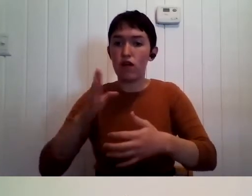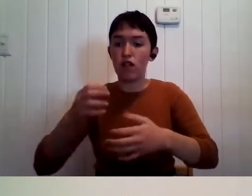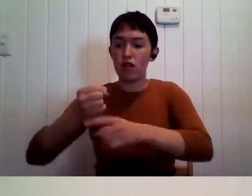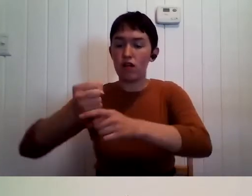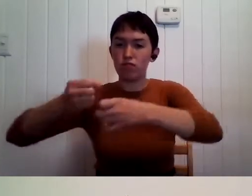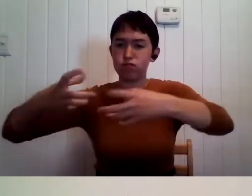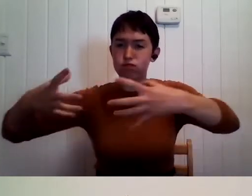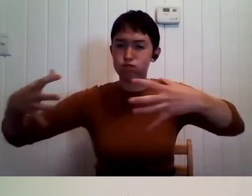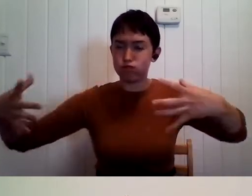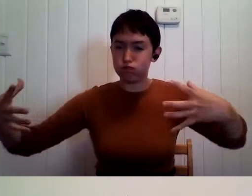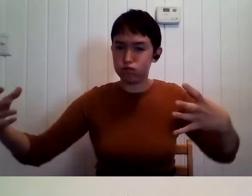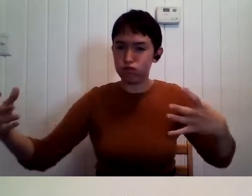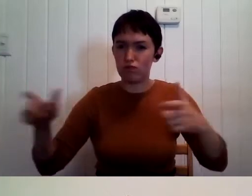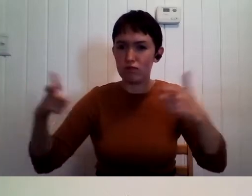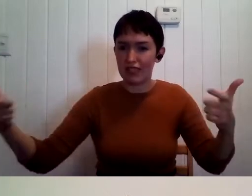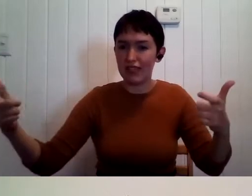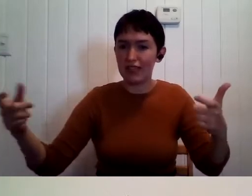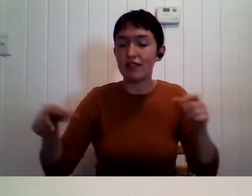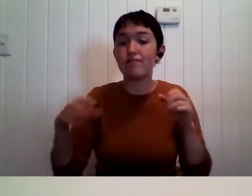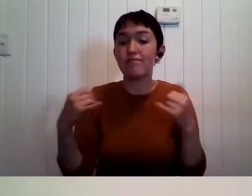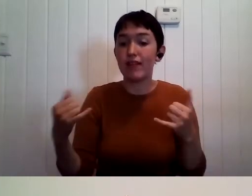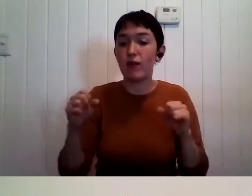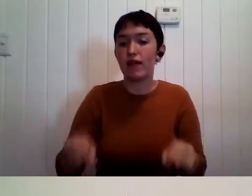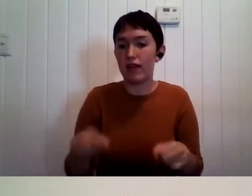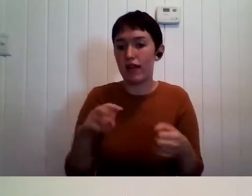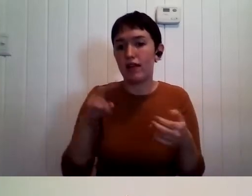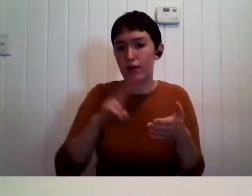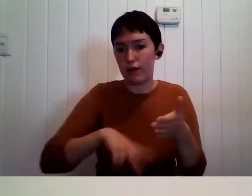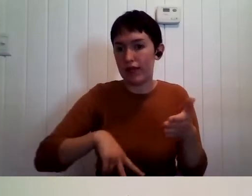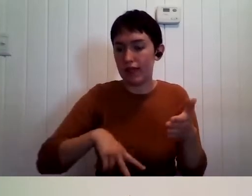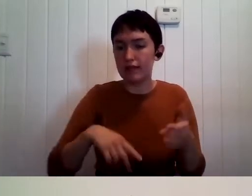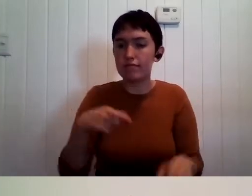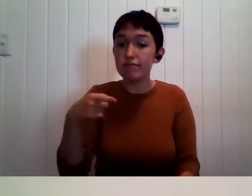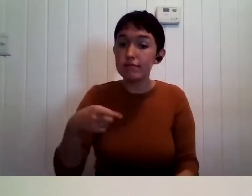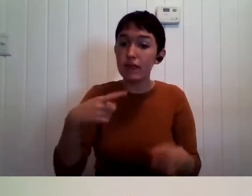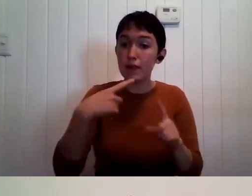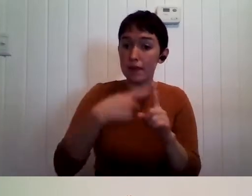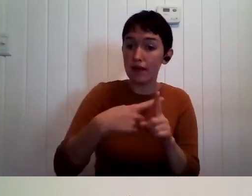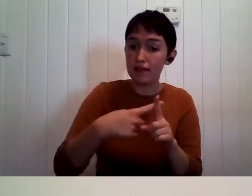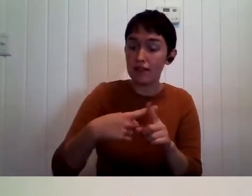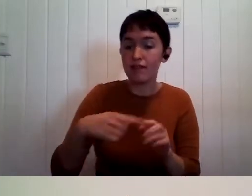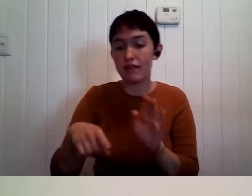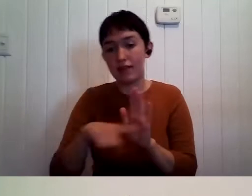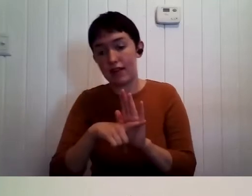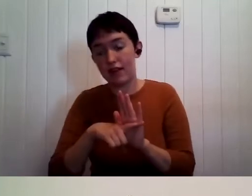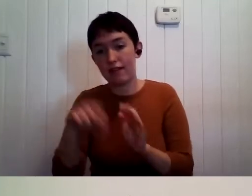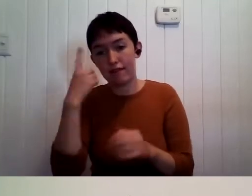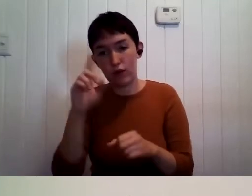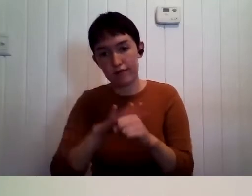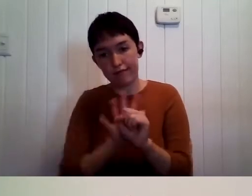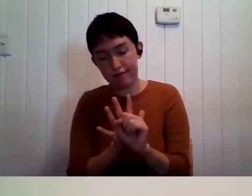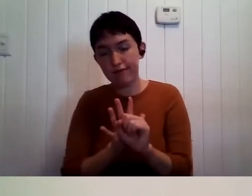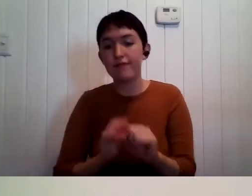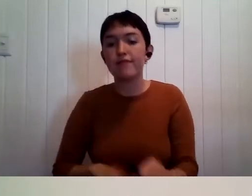can finally analyze it and see and read the DNA. Is it positive or is it negative for coronavirus? And